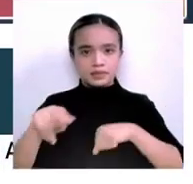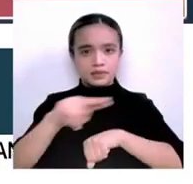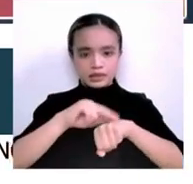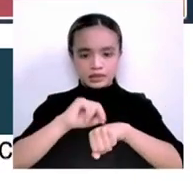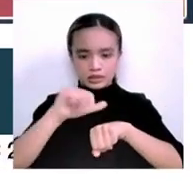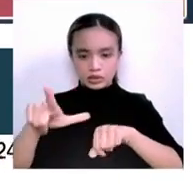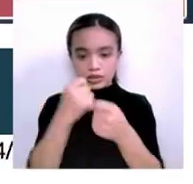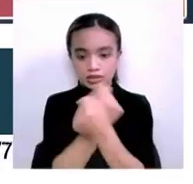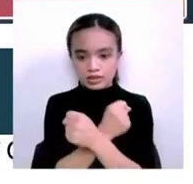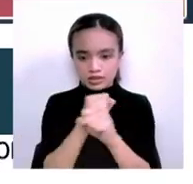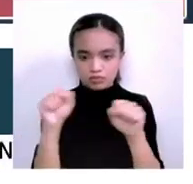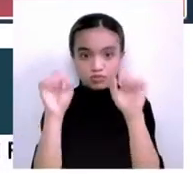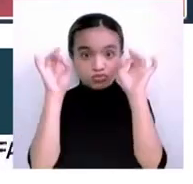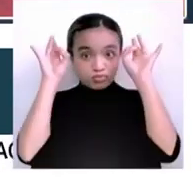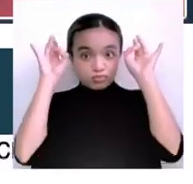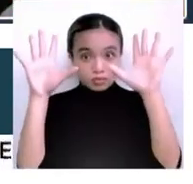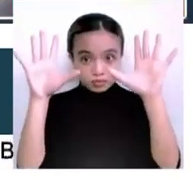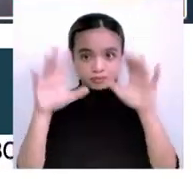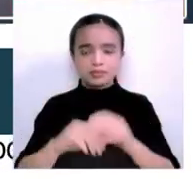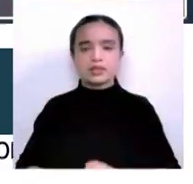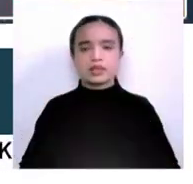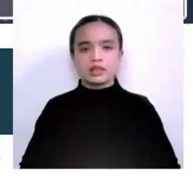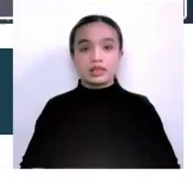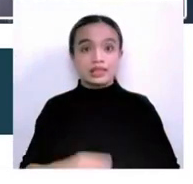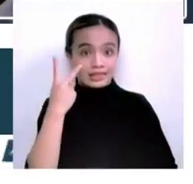is China.